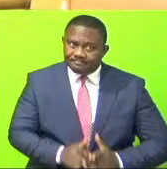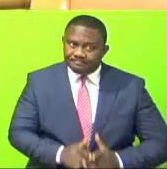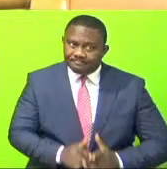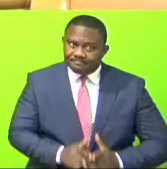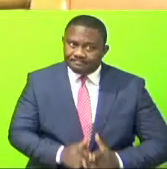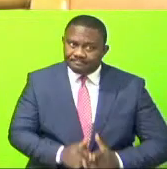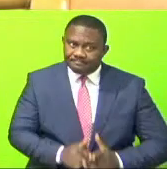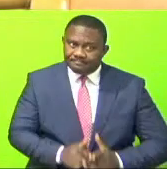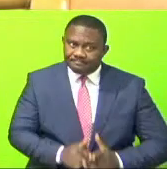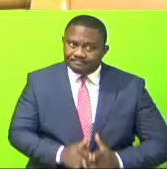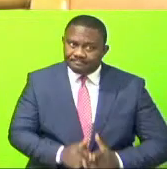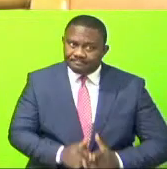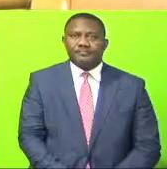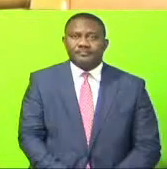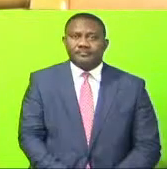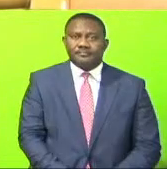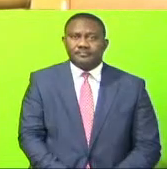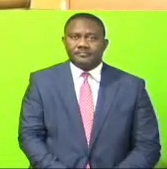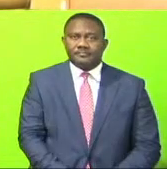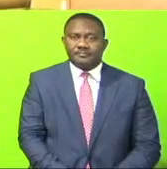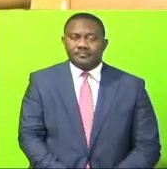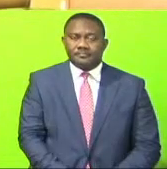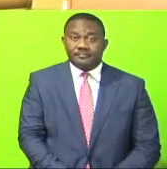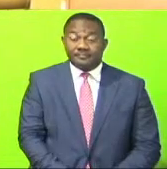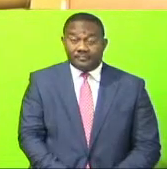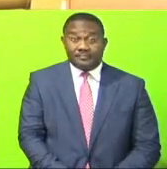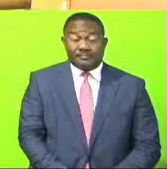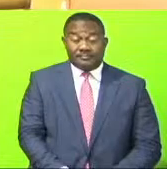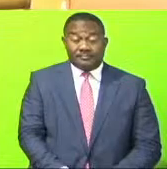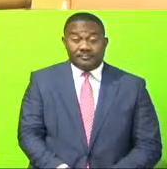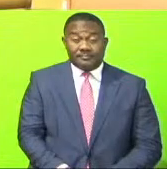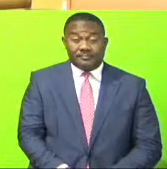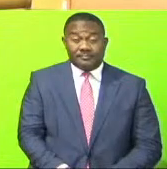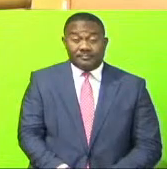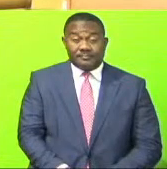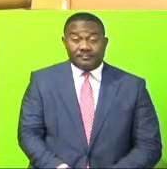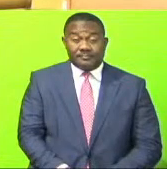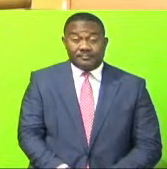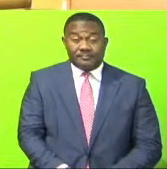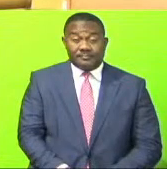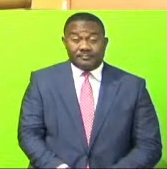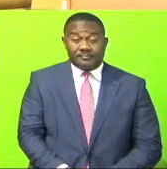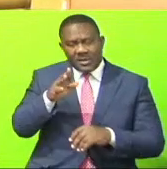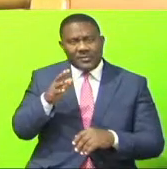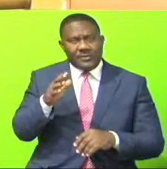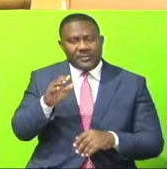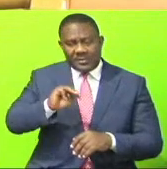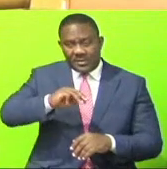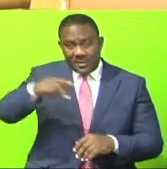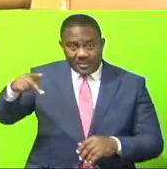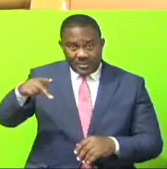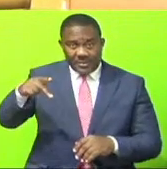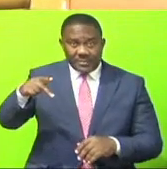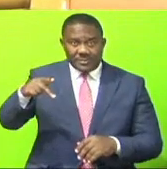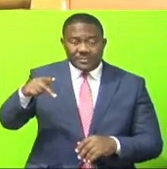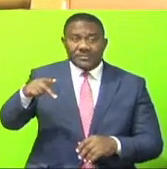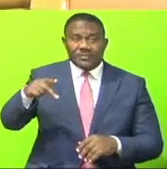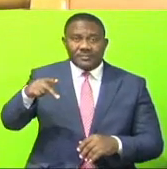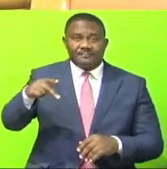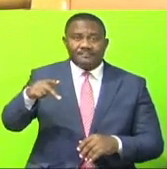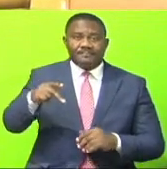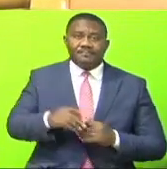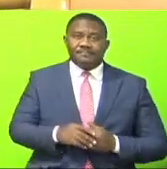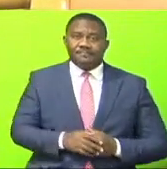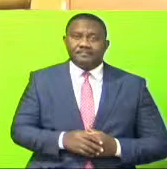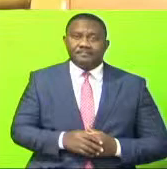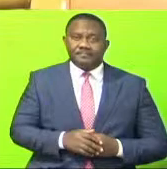House. And the position is that when a sitting member of Parliament, sitting here as